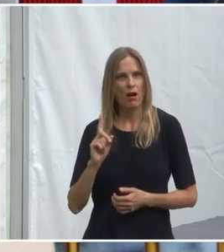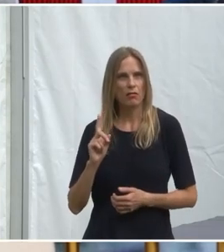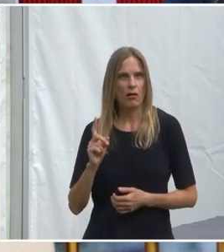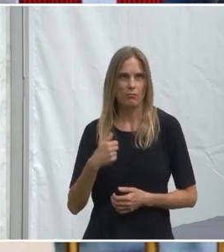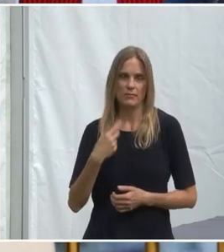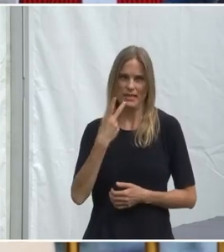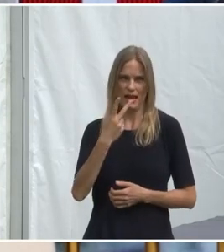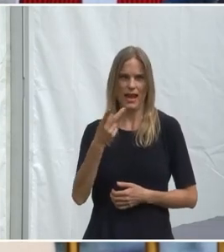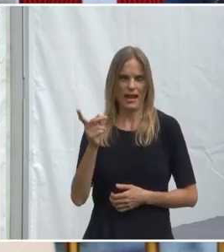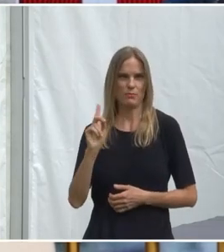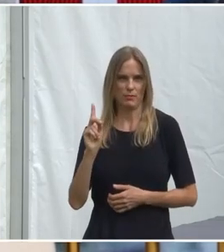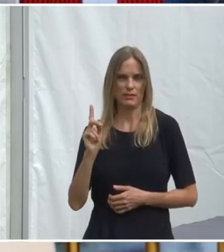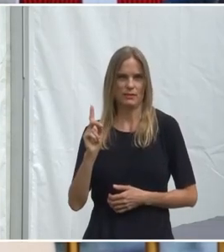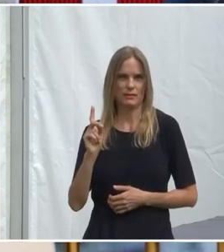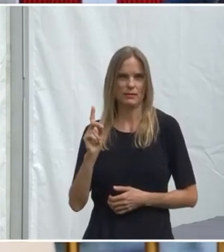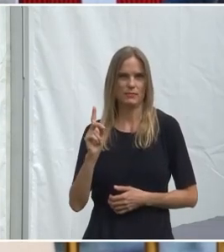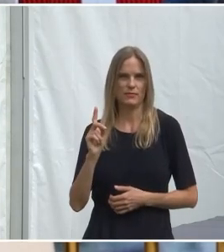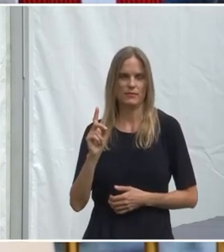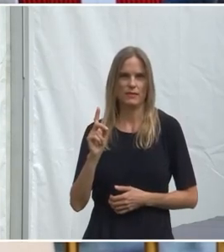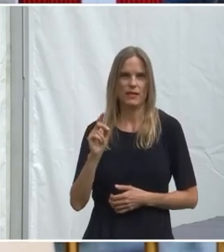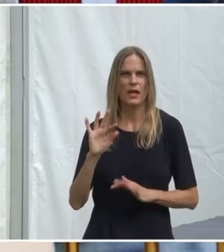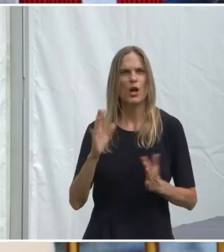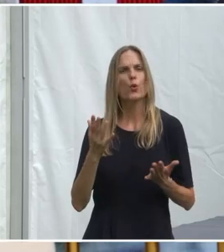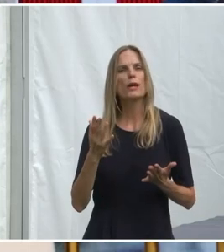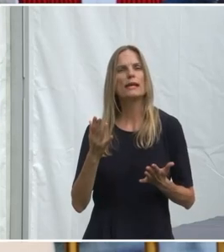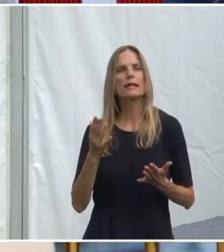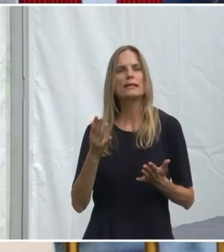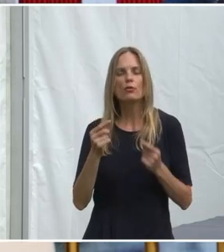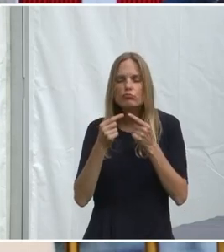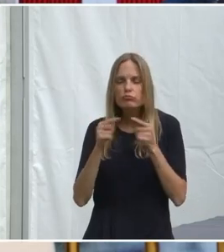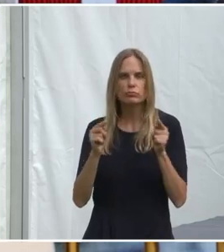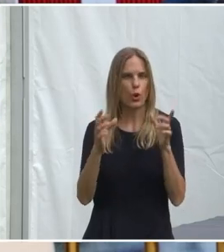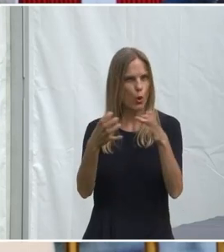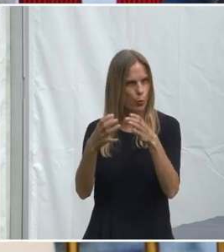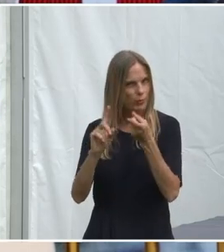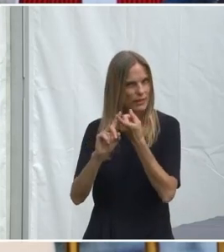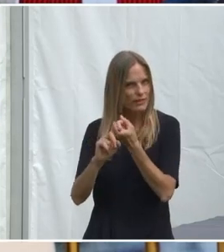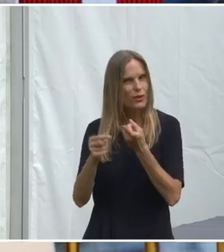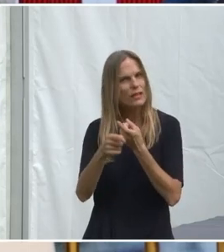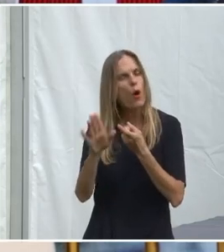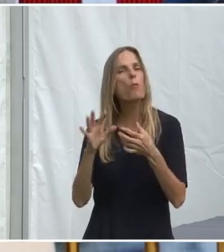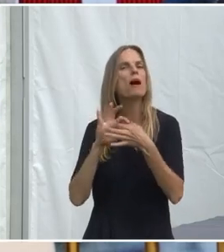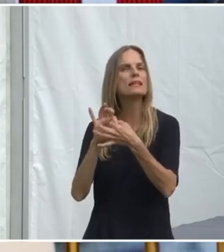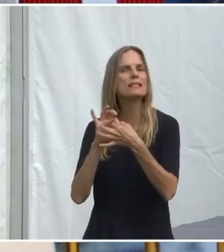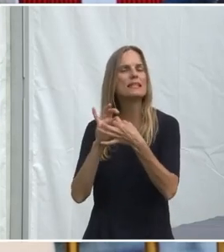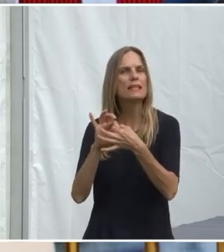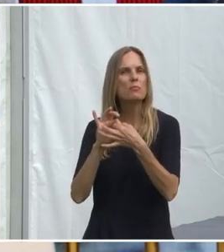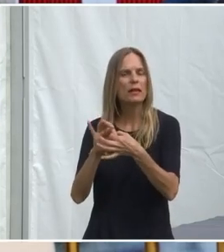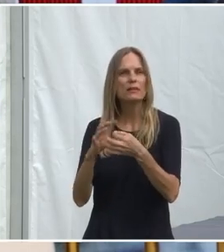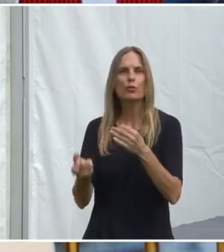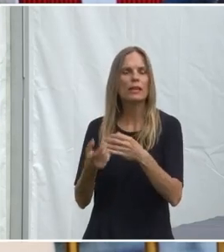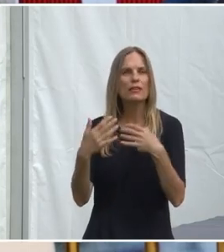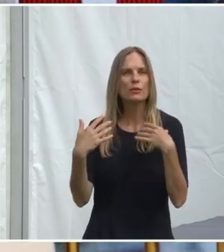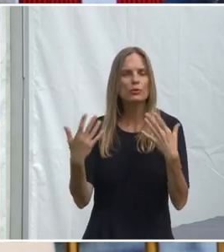What I see when it comes to these specific groups, that their bonding ties are fulfilled by the emergence of new types of